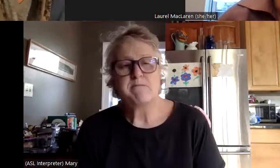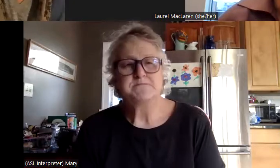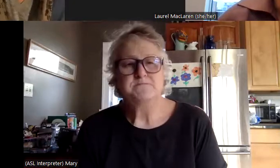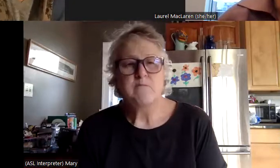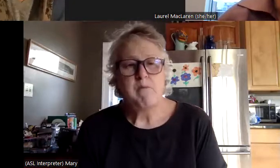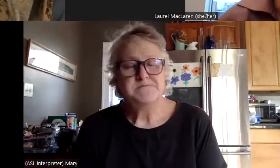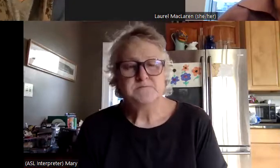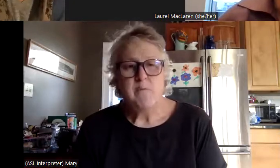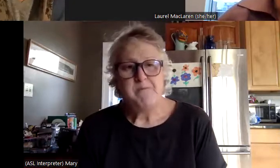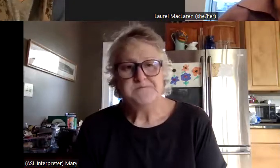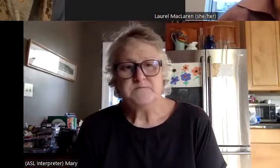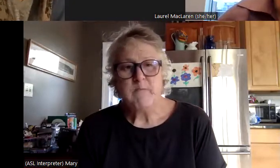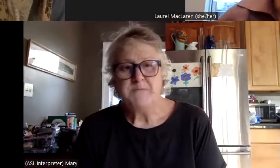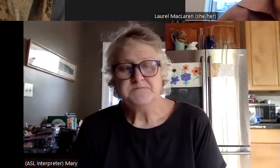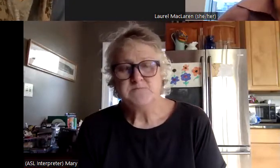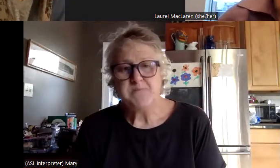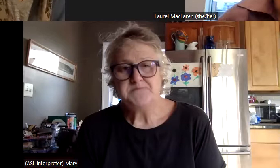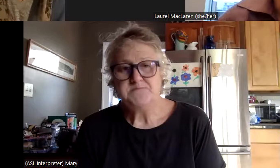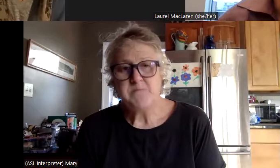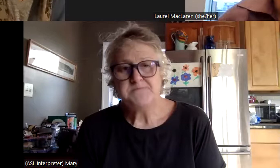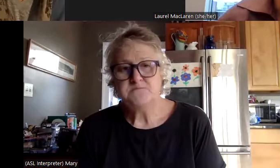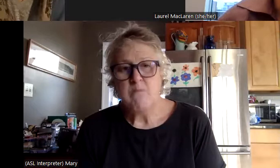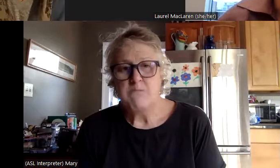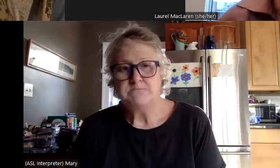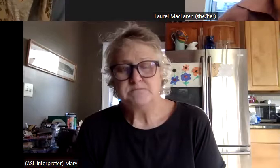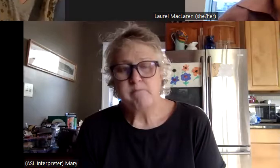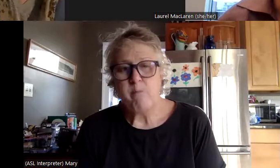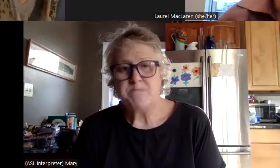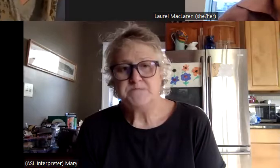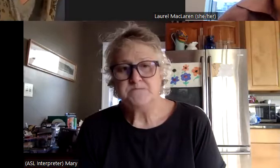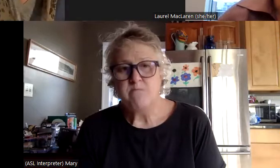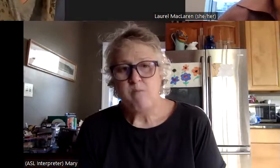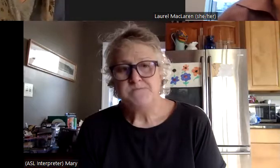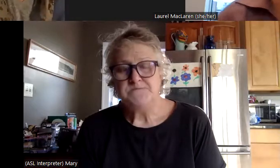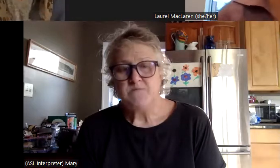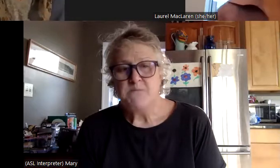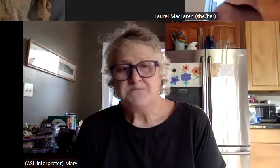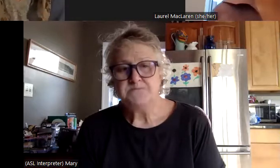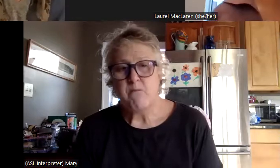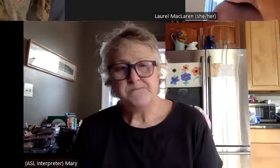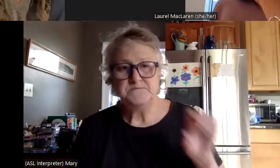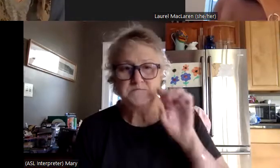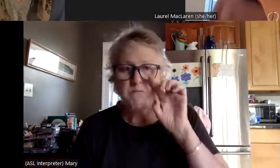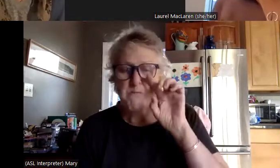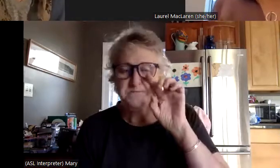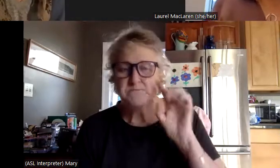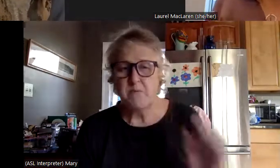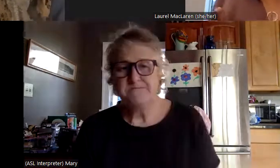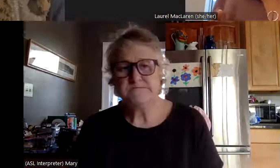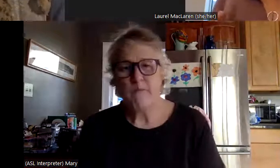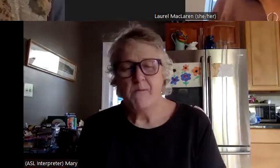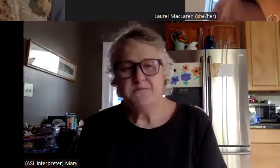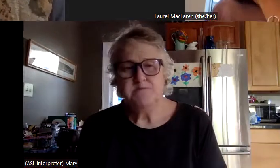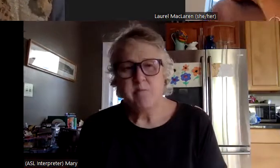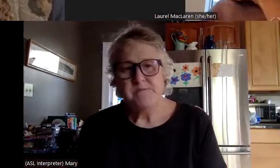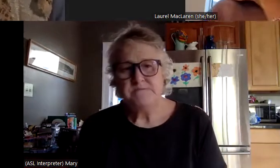the stiffness, I think is the way to hold my body kind of always Yeah. ready for something. Yeah, exactly. So You're I like I'll be